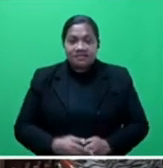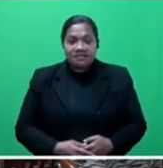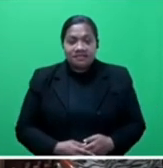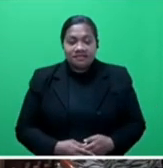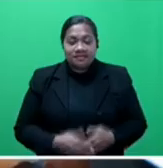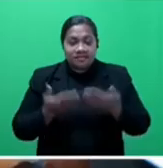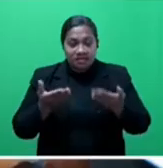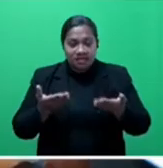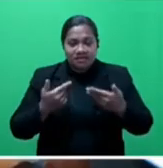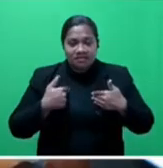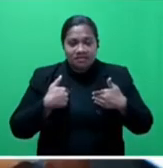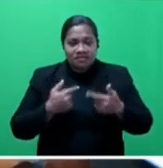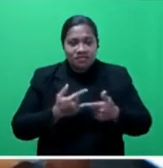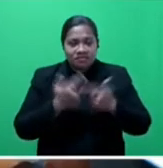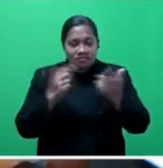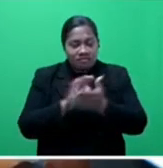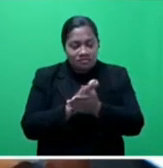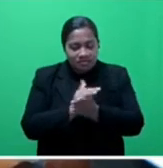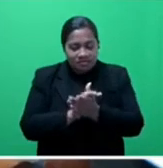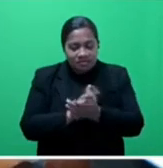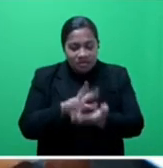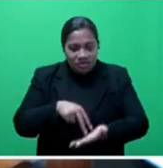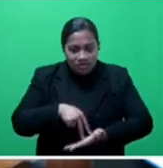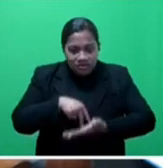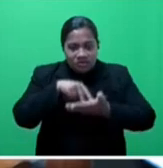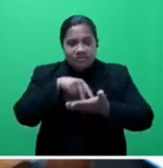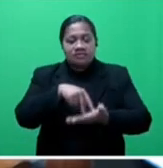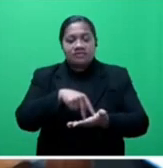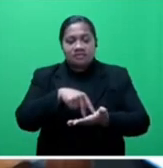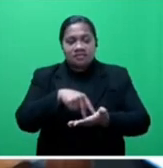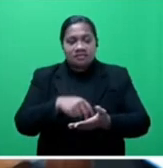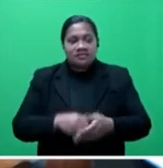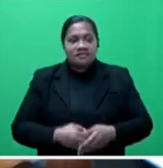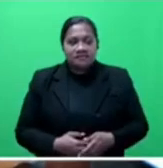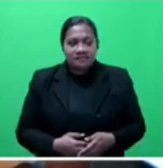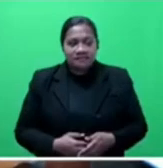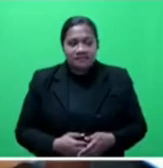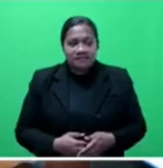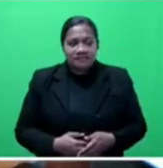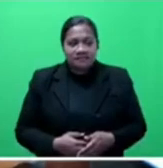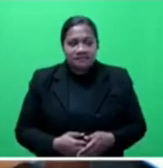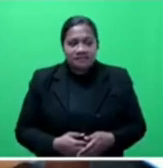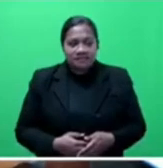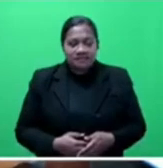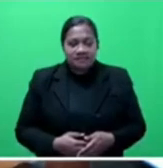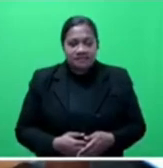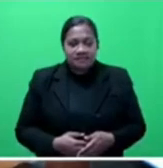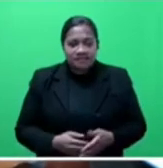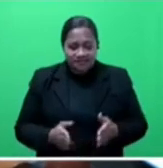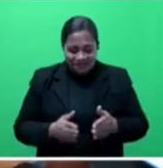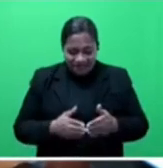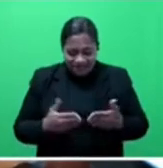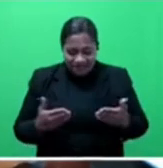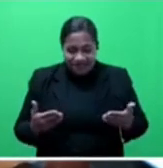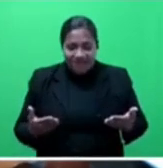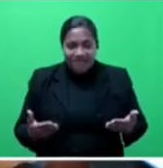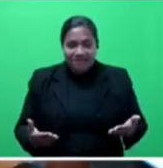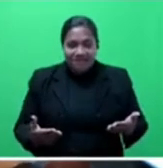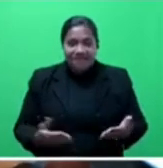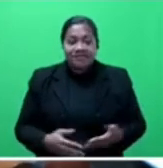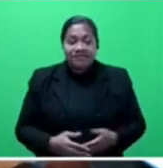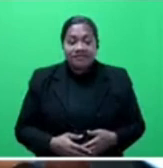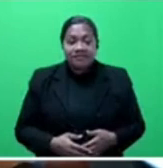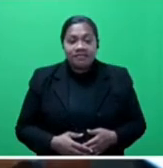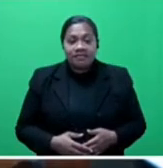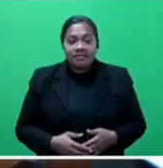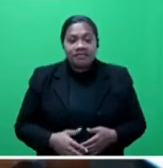great pleasure to stand before you all in this august House at this juncture. It may